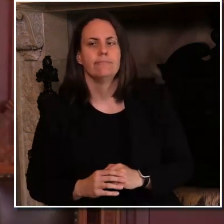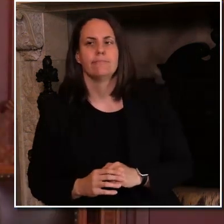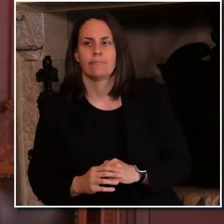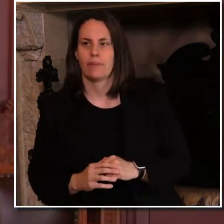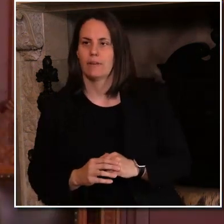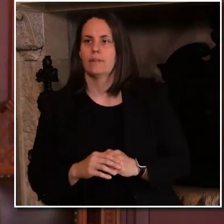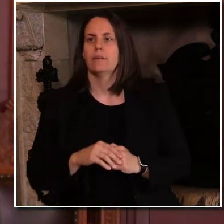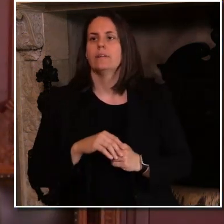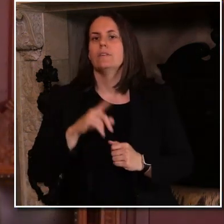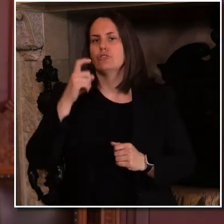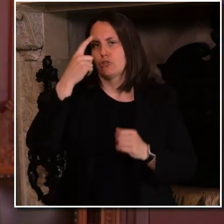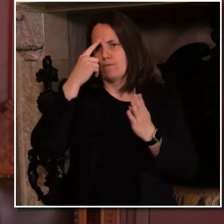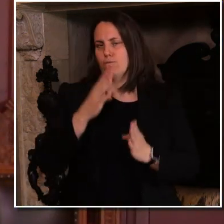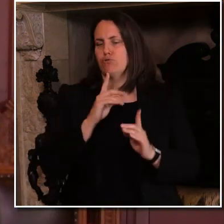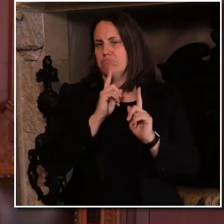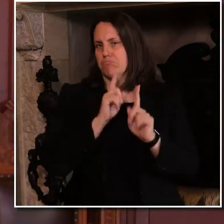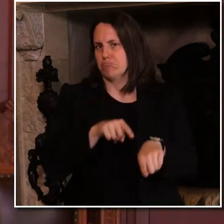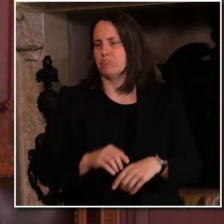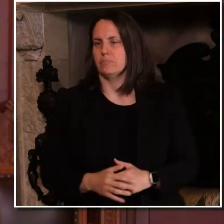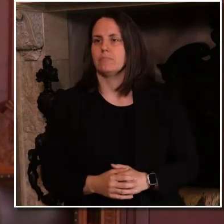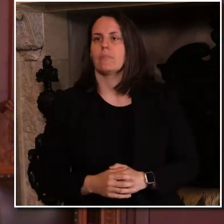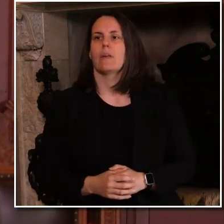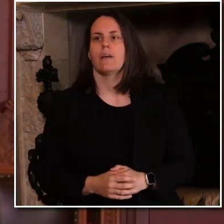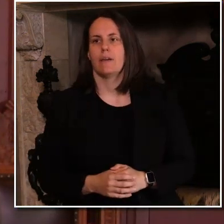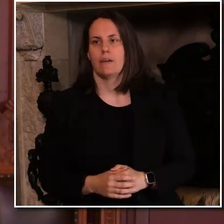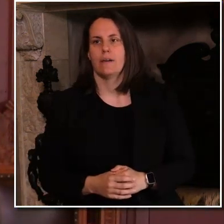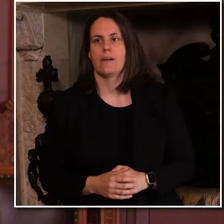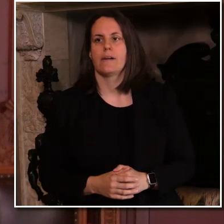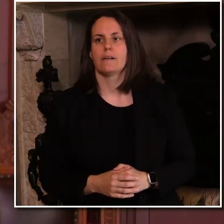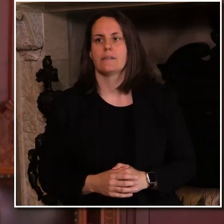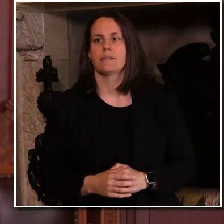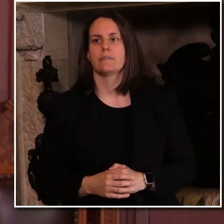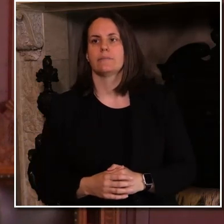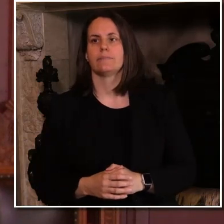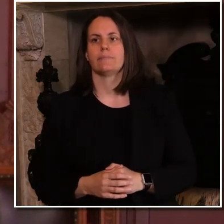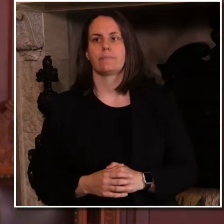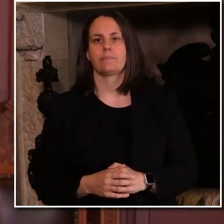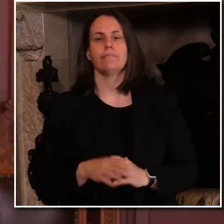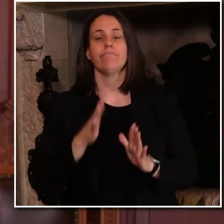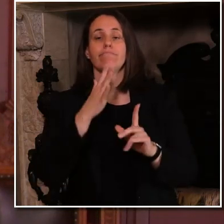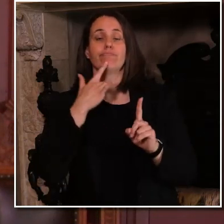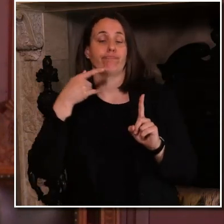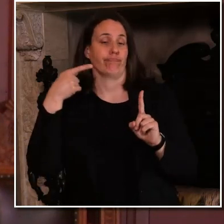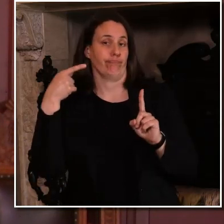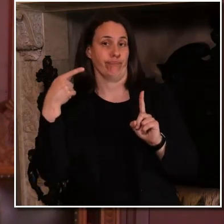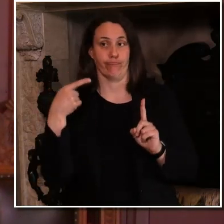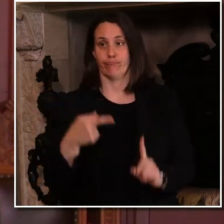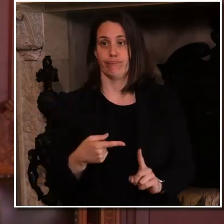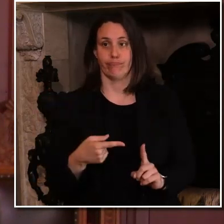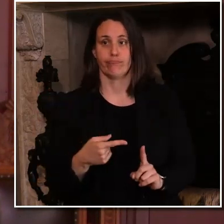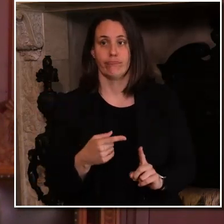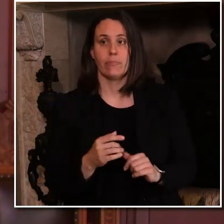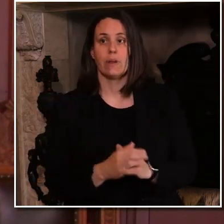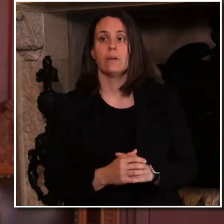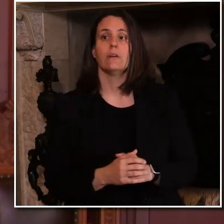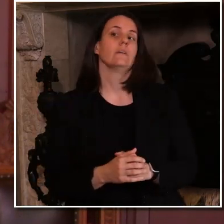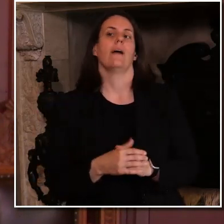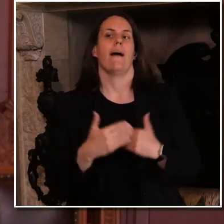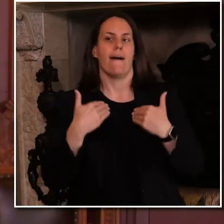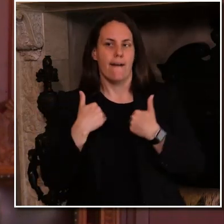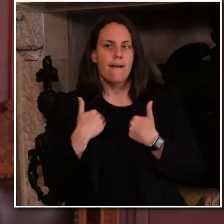some specifics, but the bottom line is we have several surges of